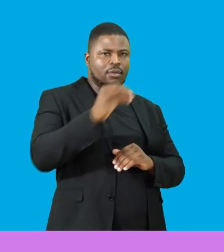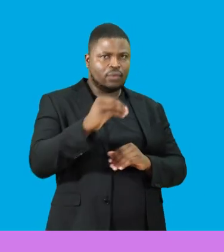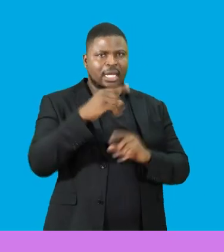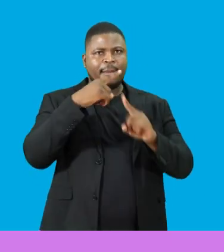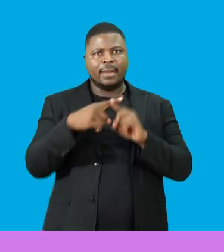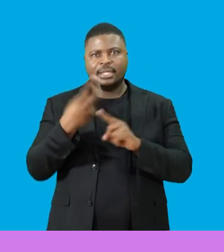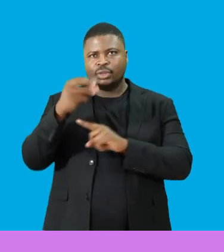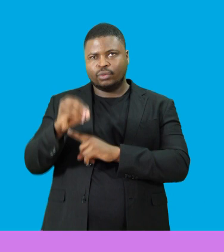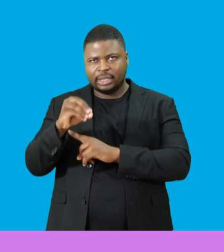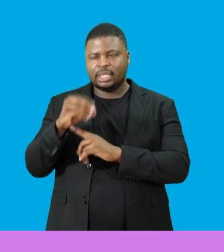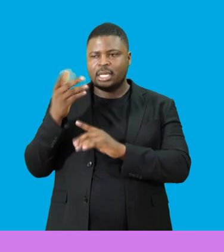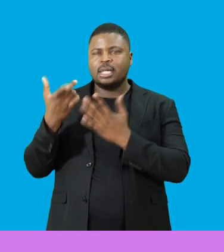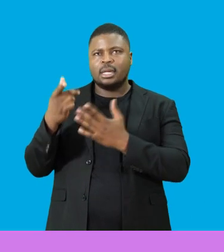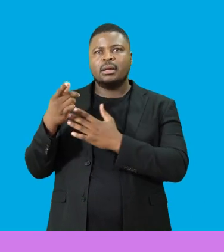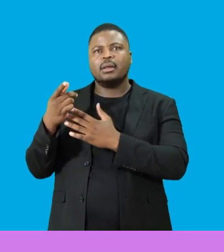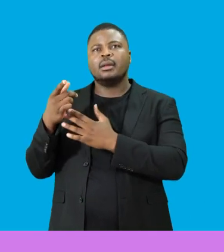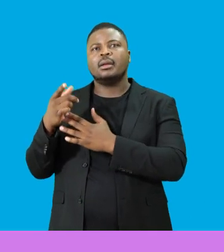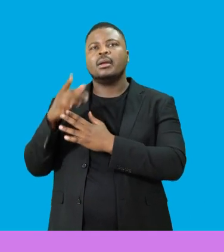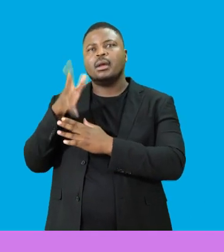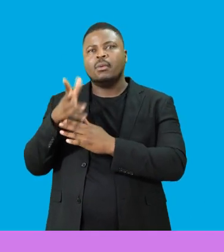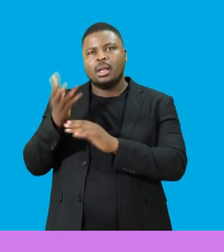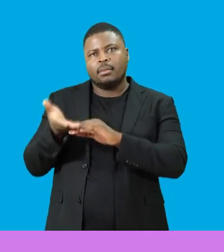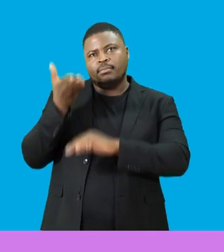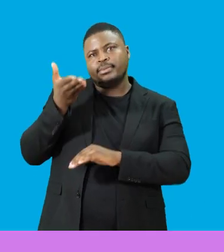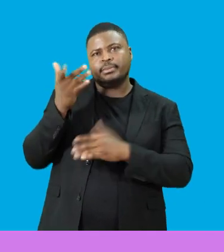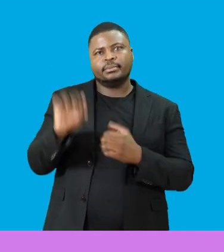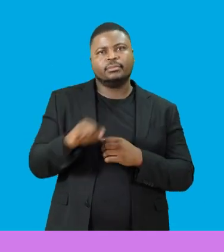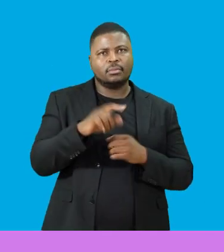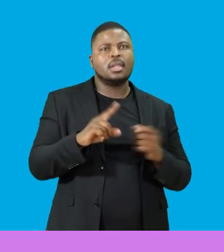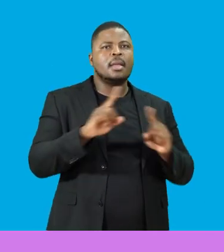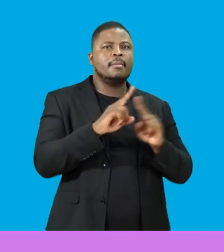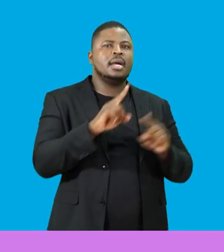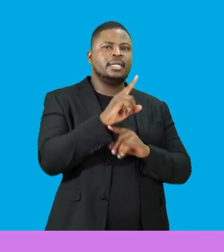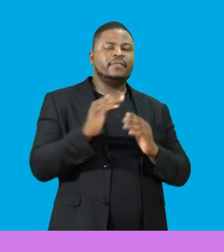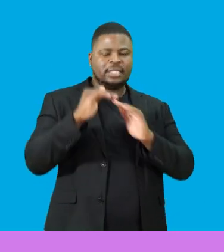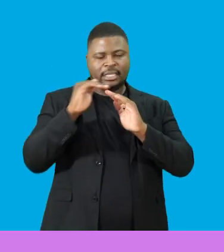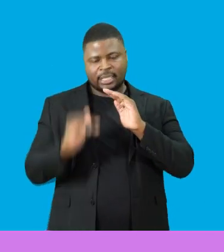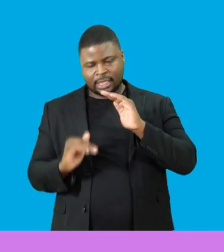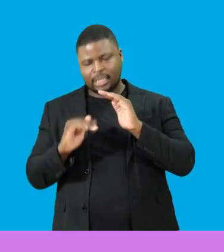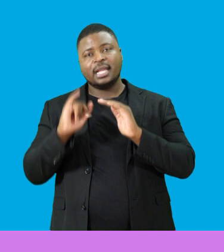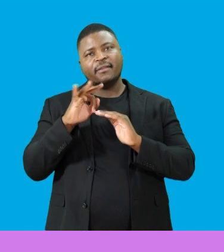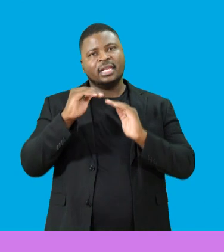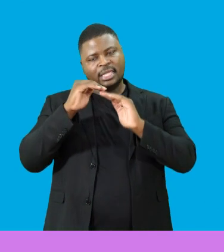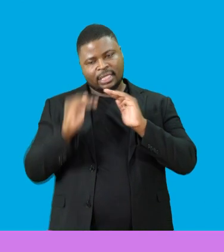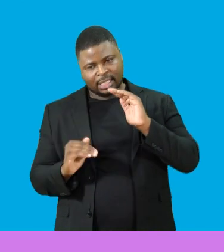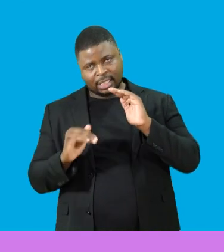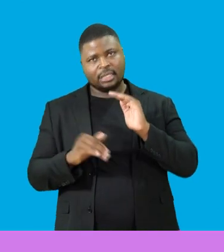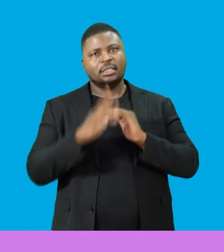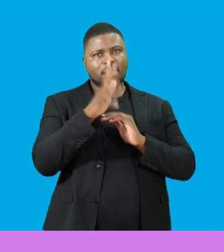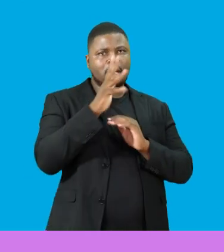us 120%. If it's a decrease, then we say 100 minus 20, which gives us